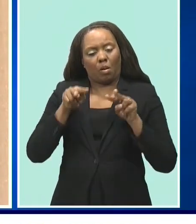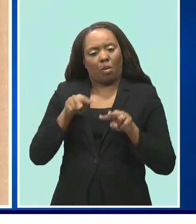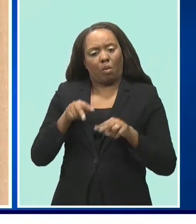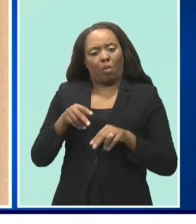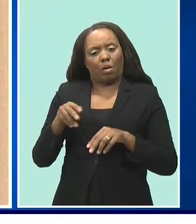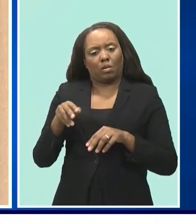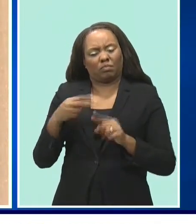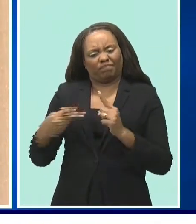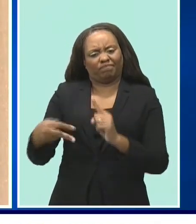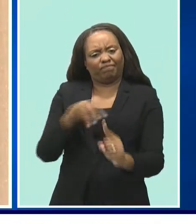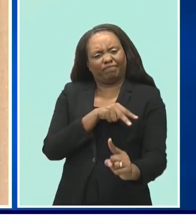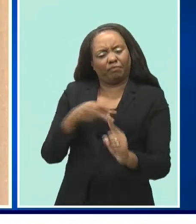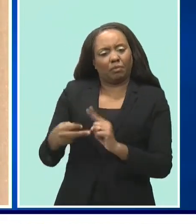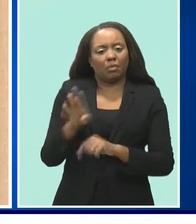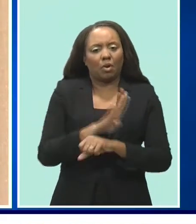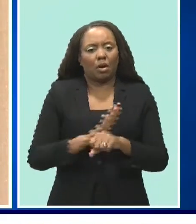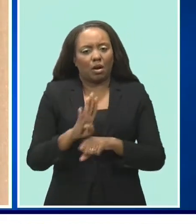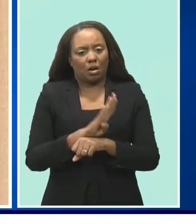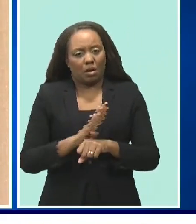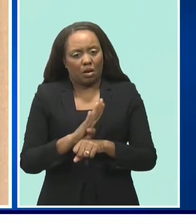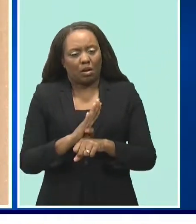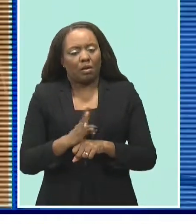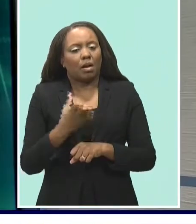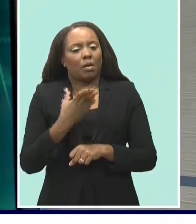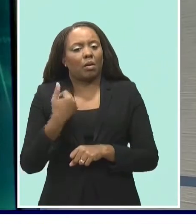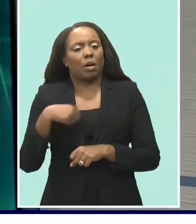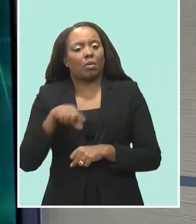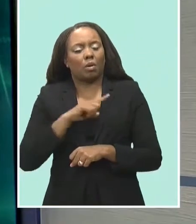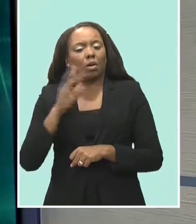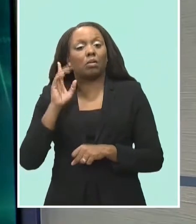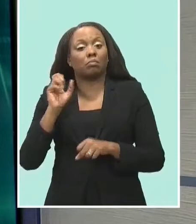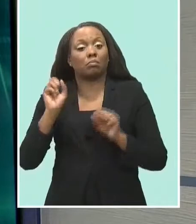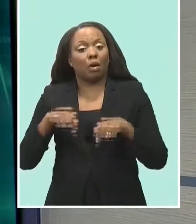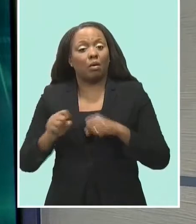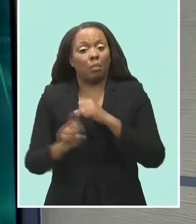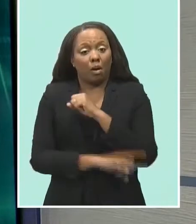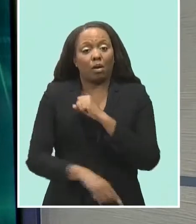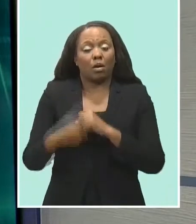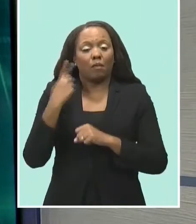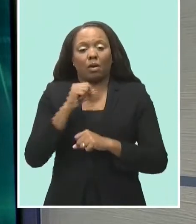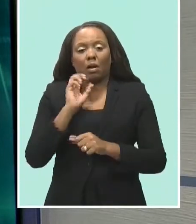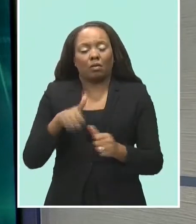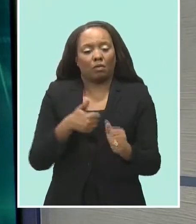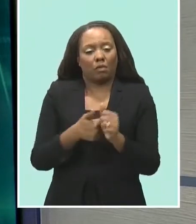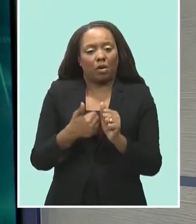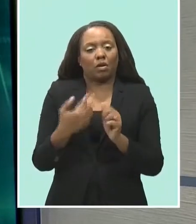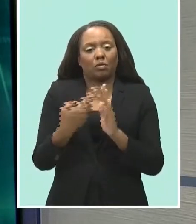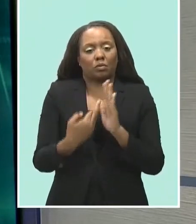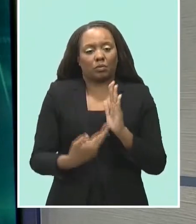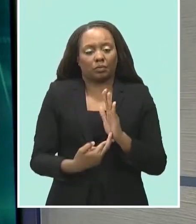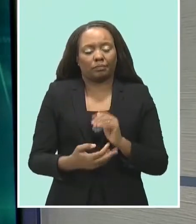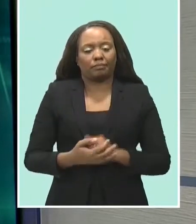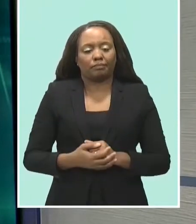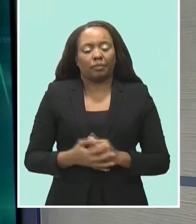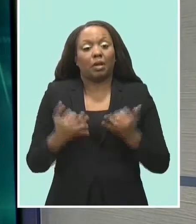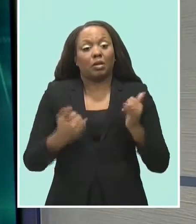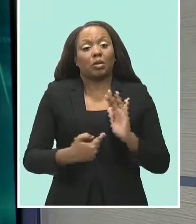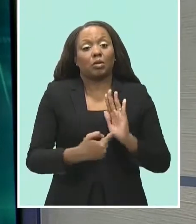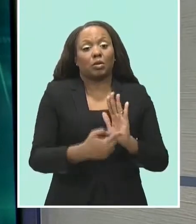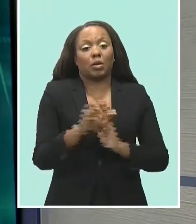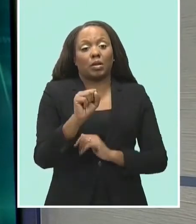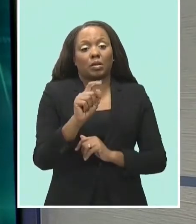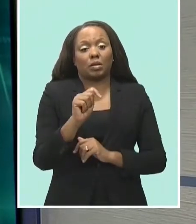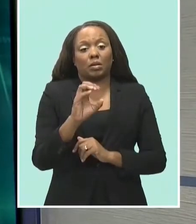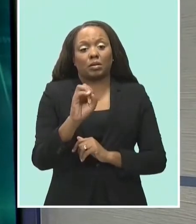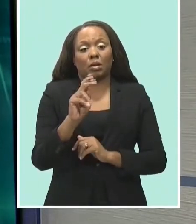will attract the sanctions for non-compliance. Let's take a look now at how stocks traded on selected exchanges across the